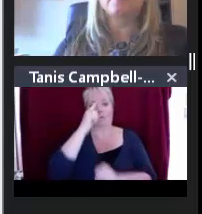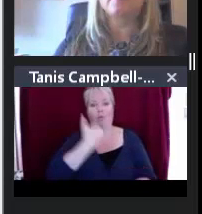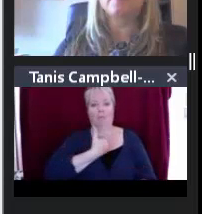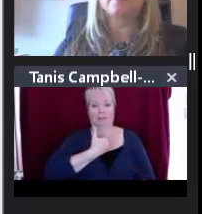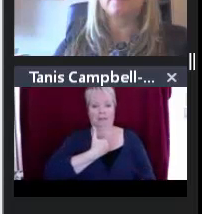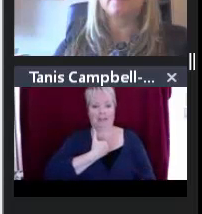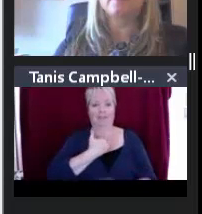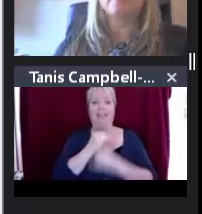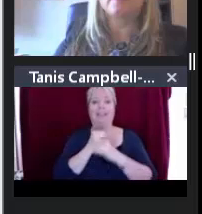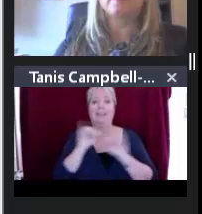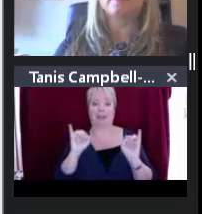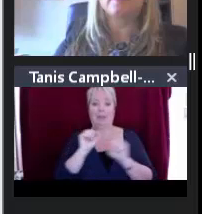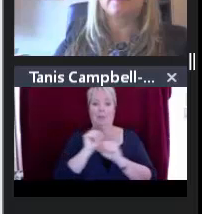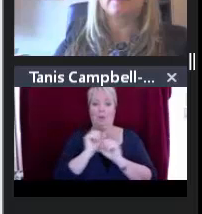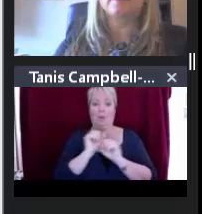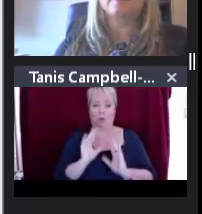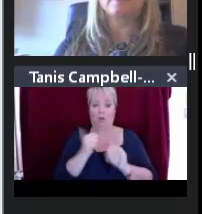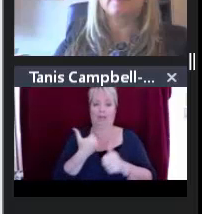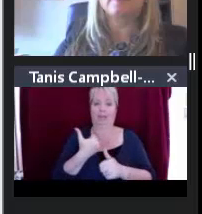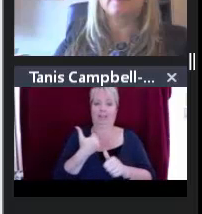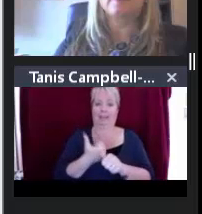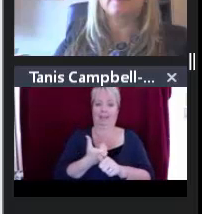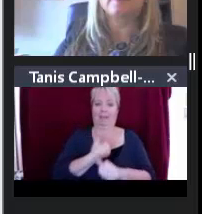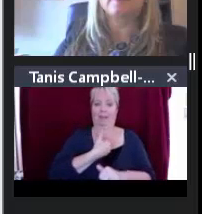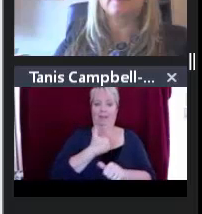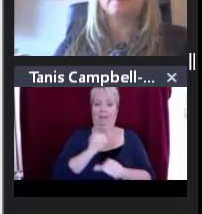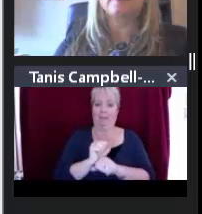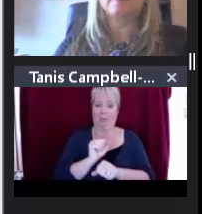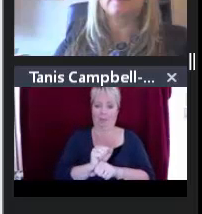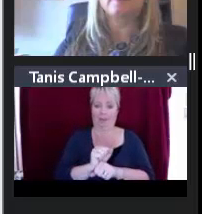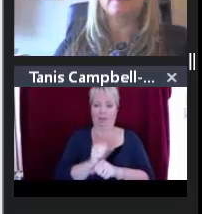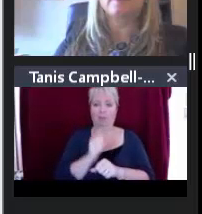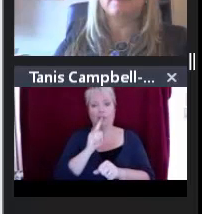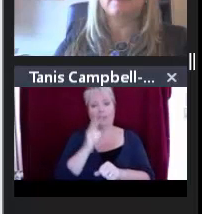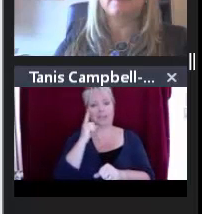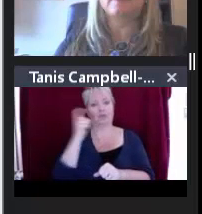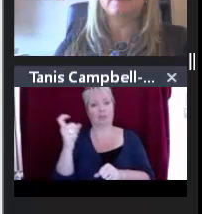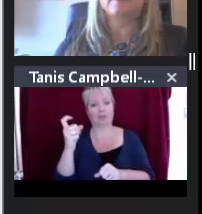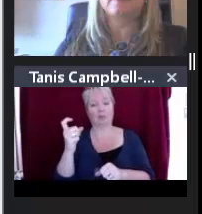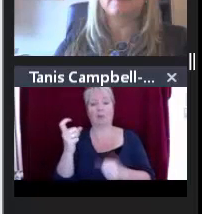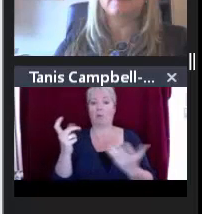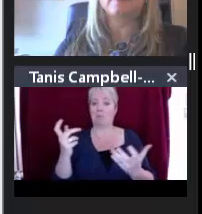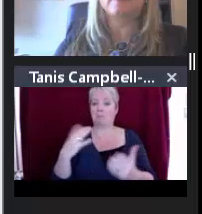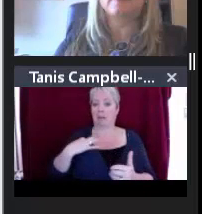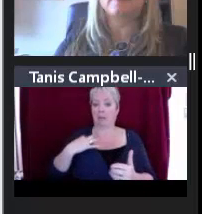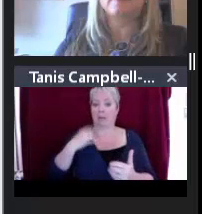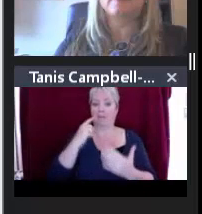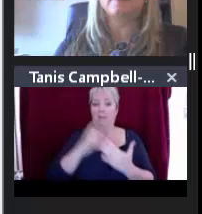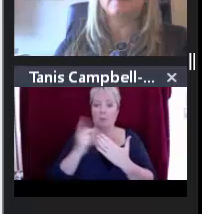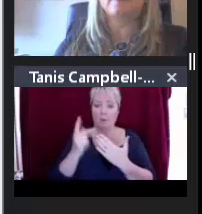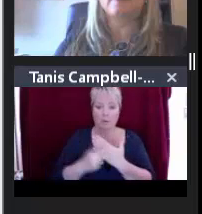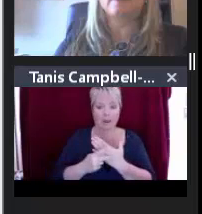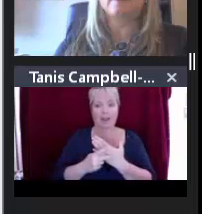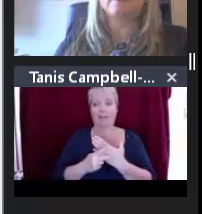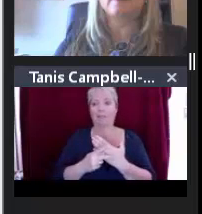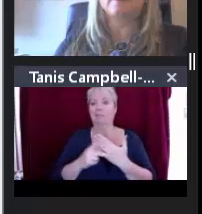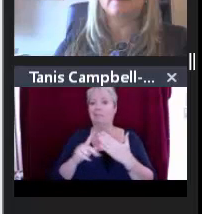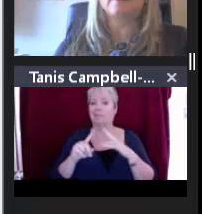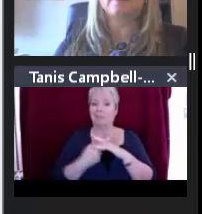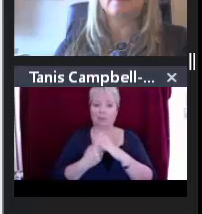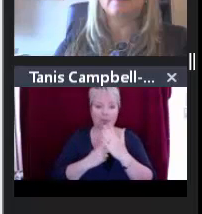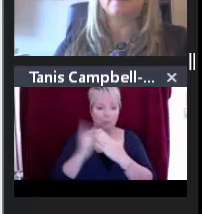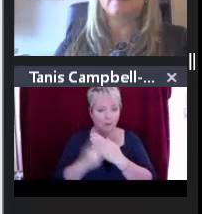and self-employed. And so I applied for this program and I started the program, and